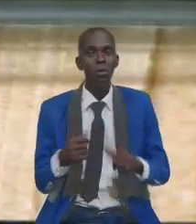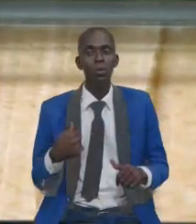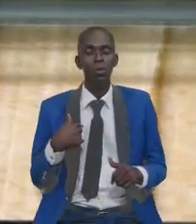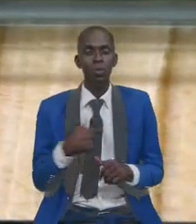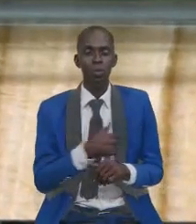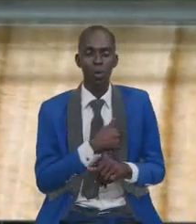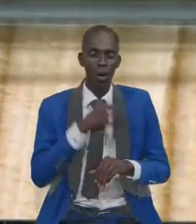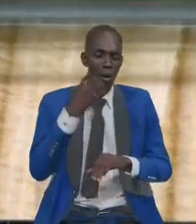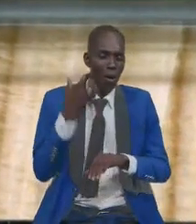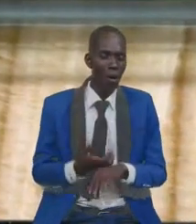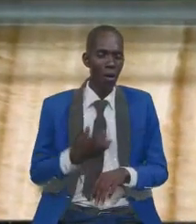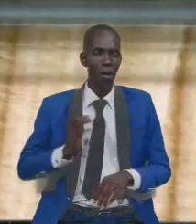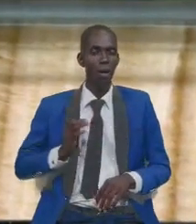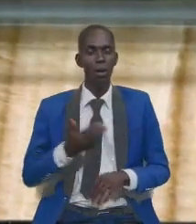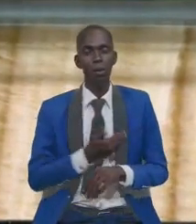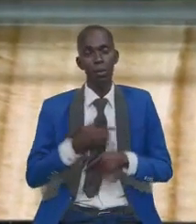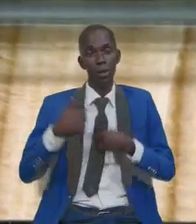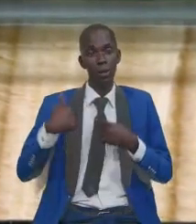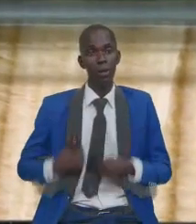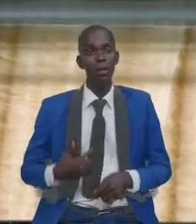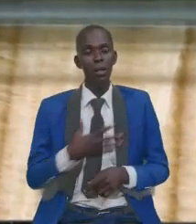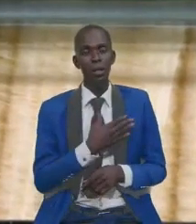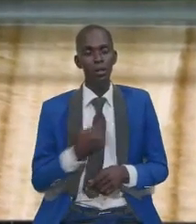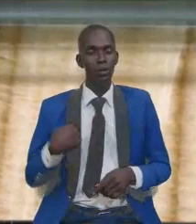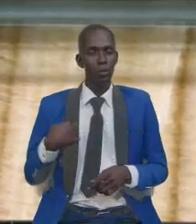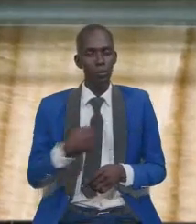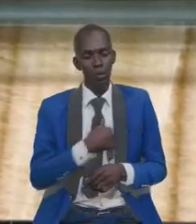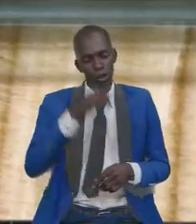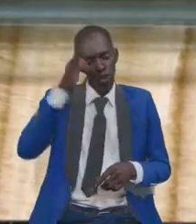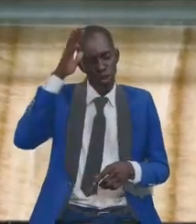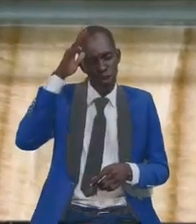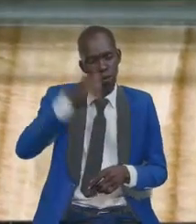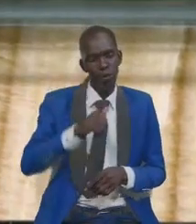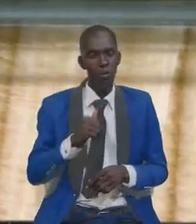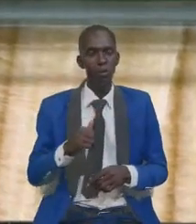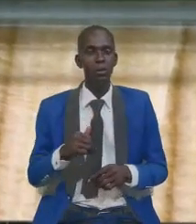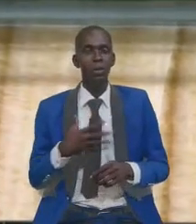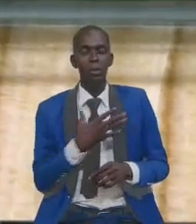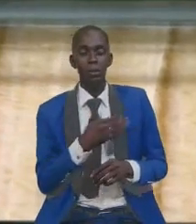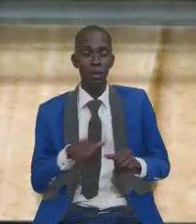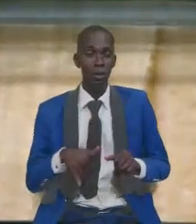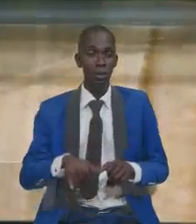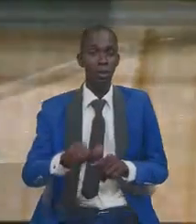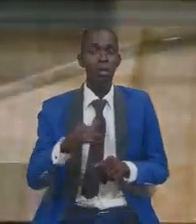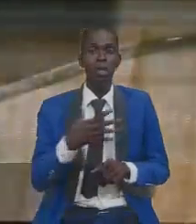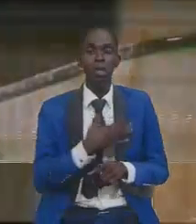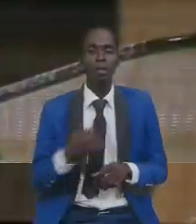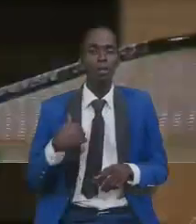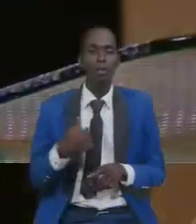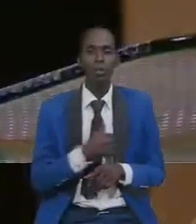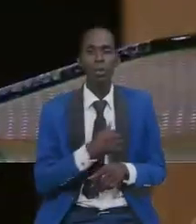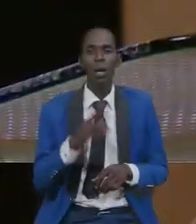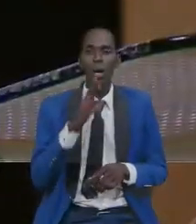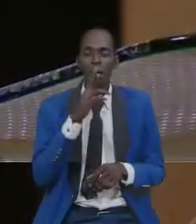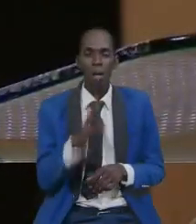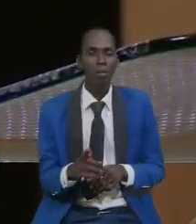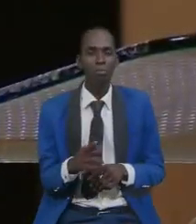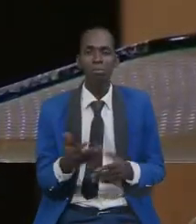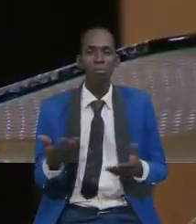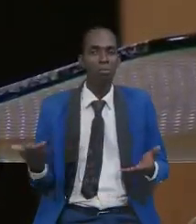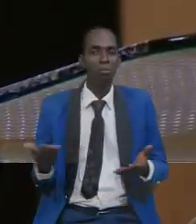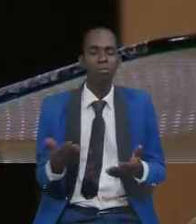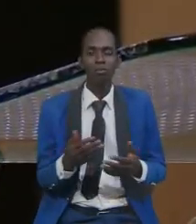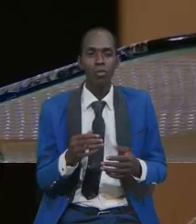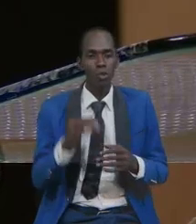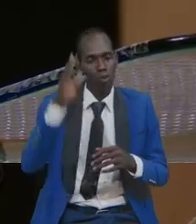harden our hearts, and we stiffen our necks, and we're incorrigible by our conscience,